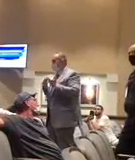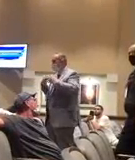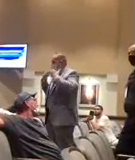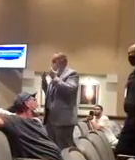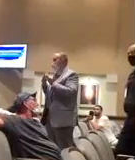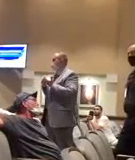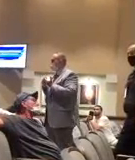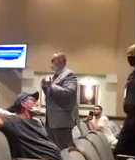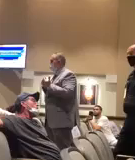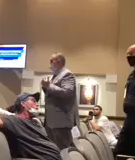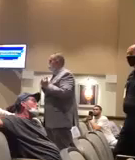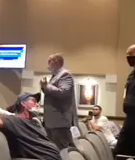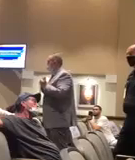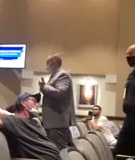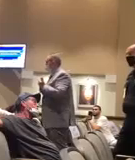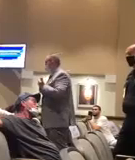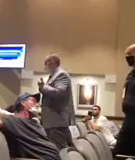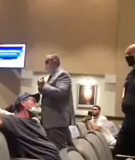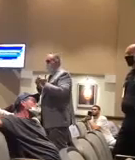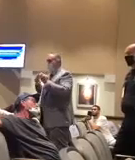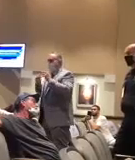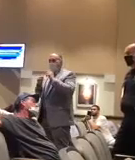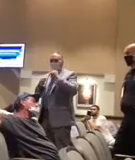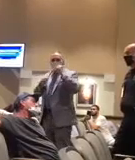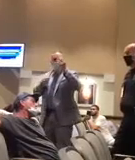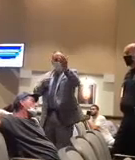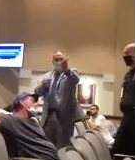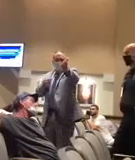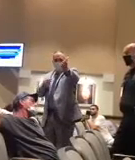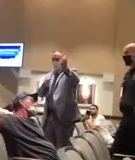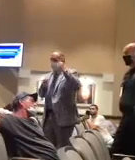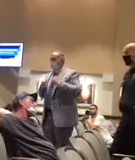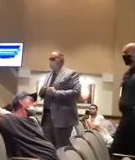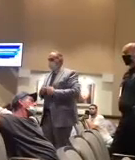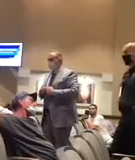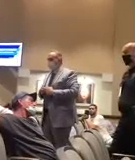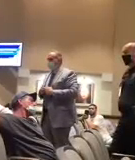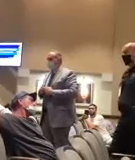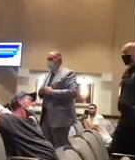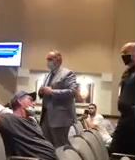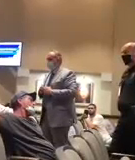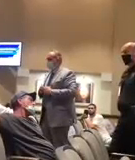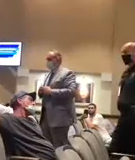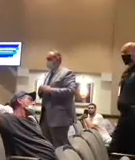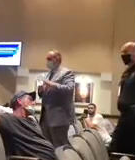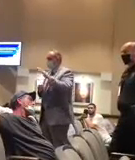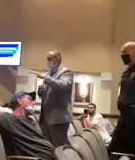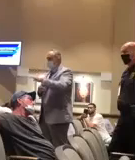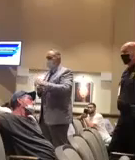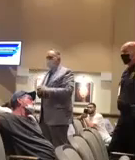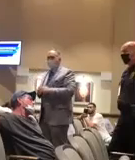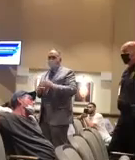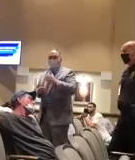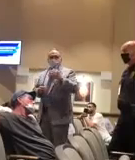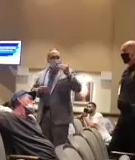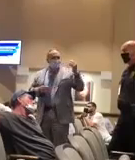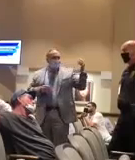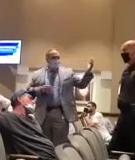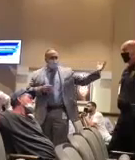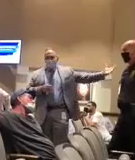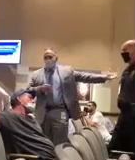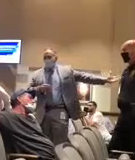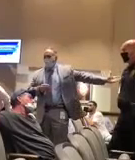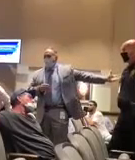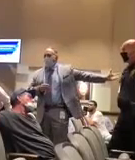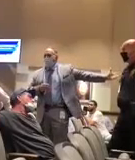mask for whatever short period of time you're here, go up, say what you have to say if you're here to speak, tell them your thoughts,